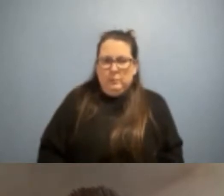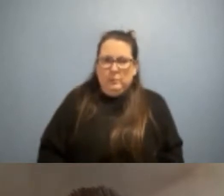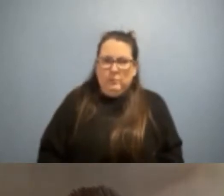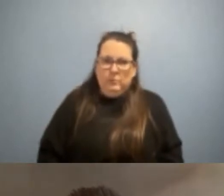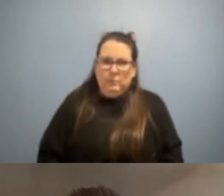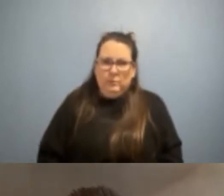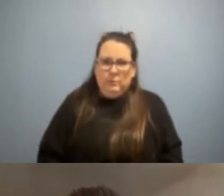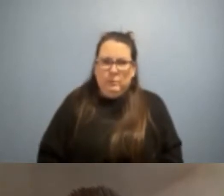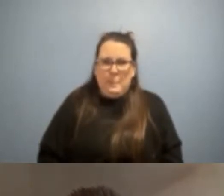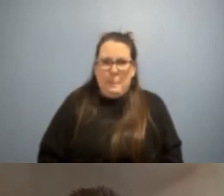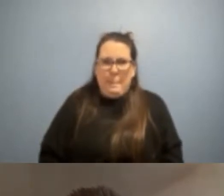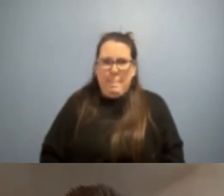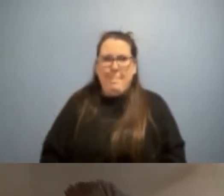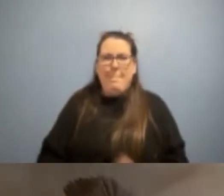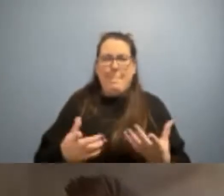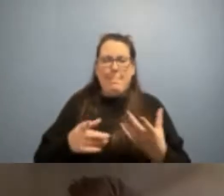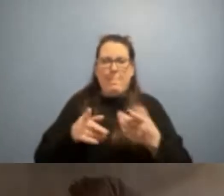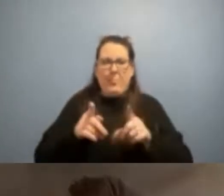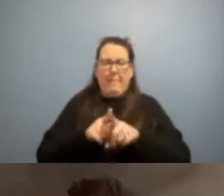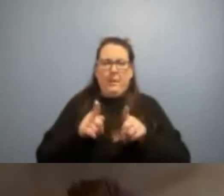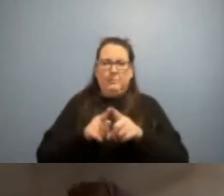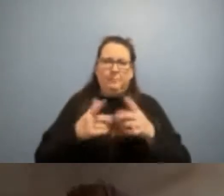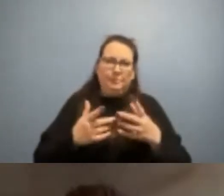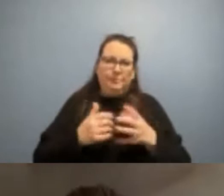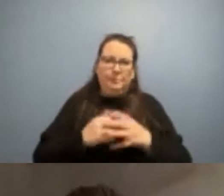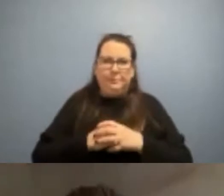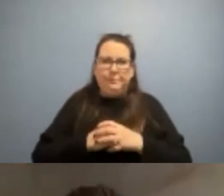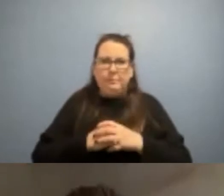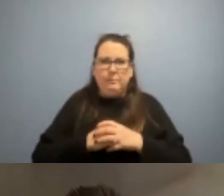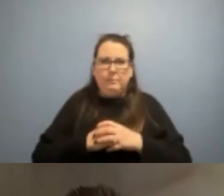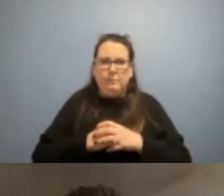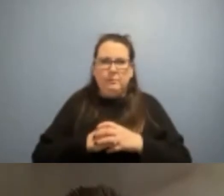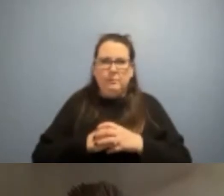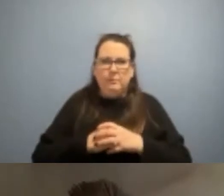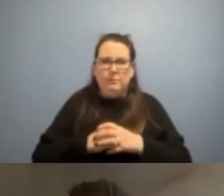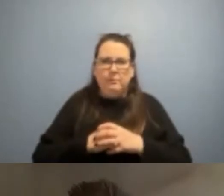There's another question here, and this one might be for you, Fung.